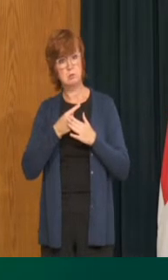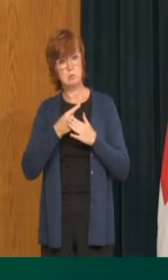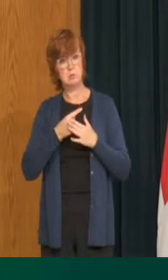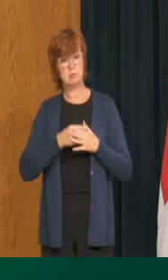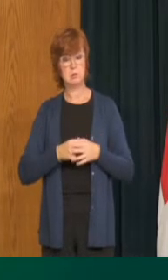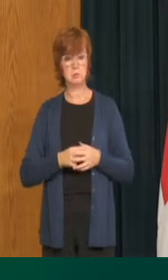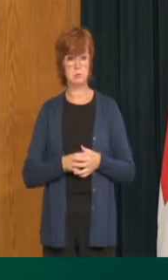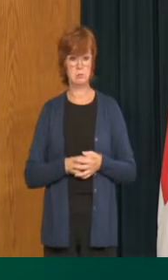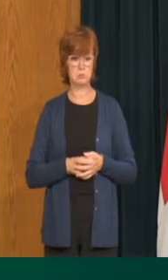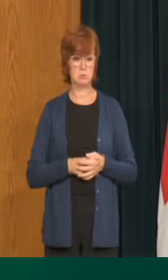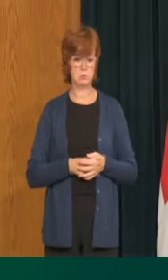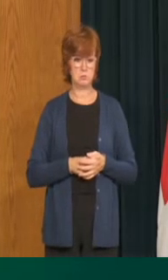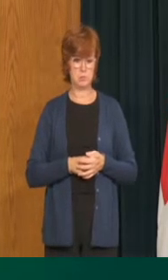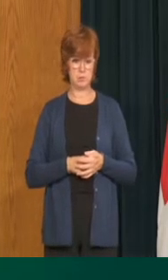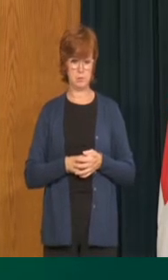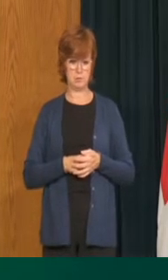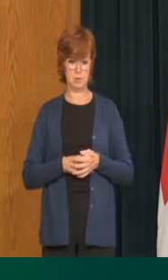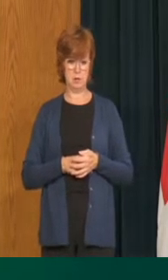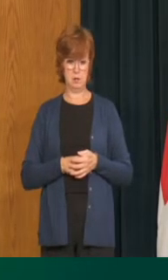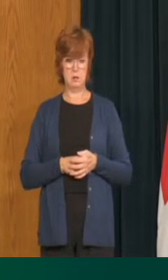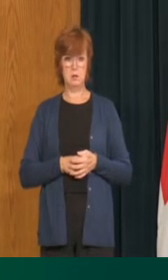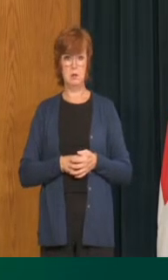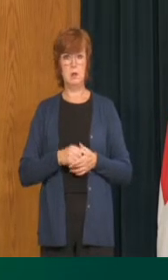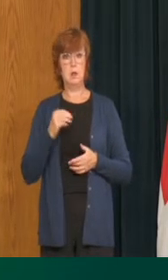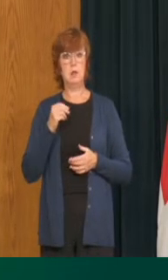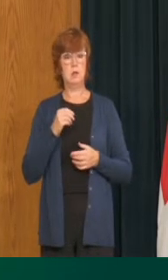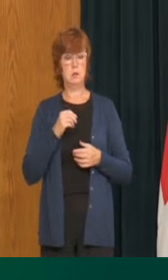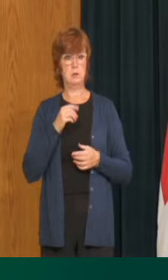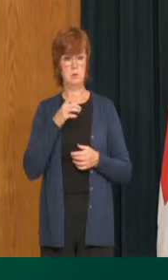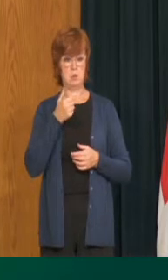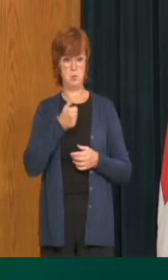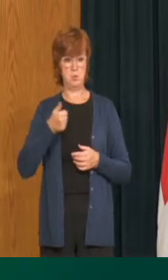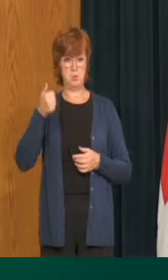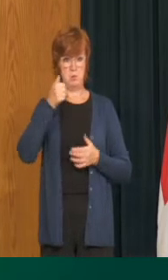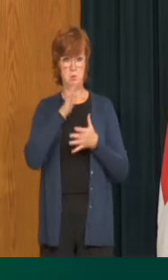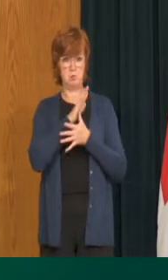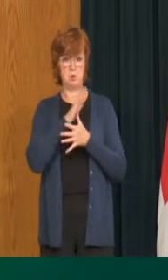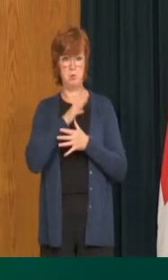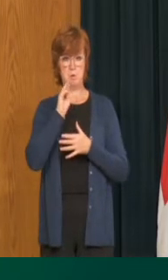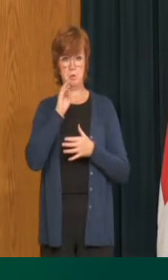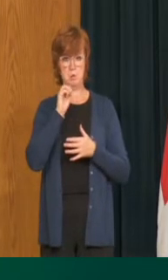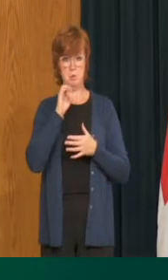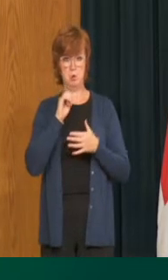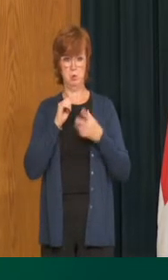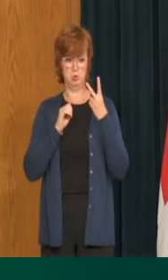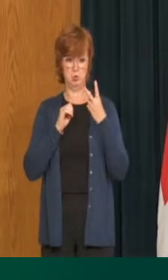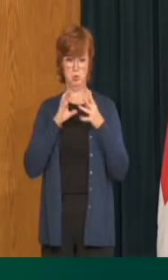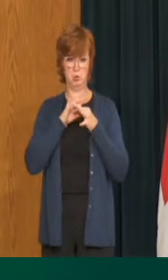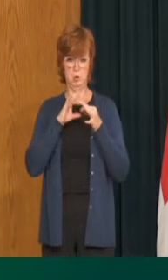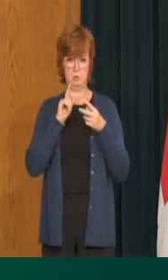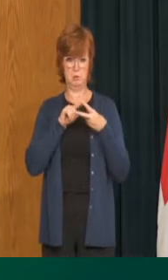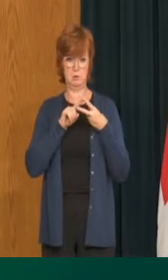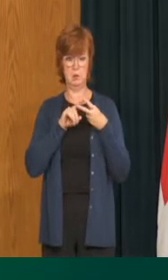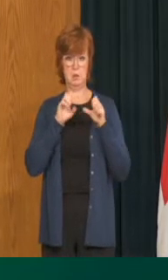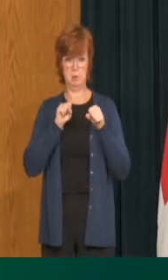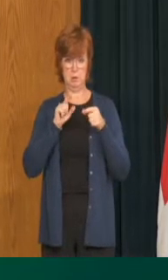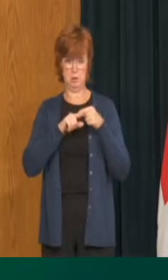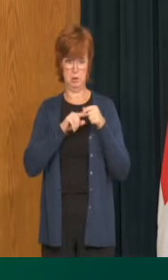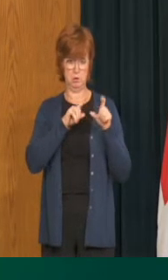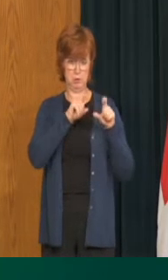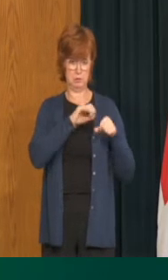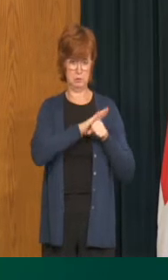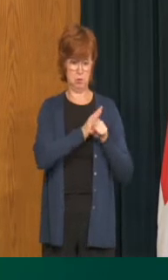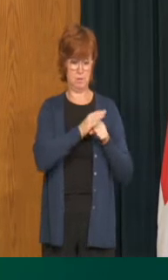improve. Two points there on testing that I would just make a comment on. One is capacity, and two is the accessibility of